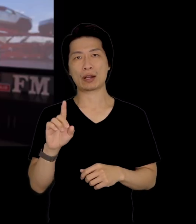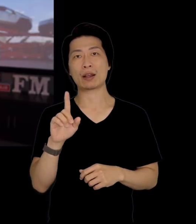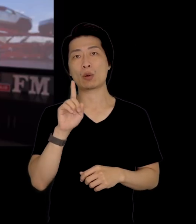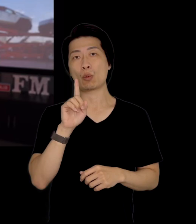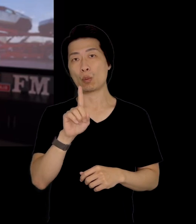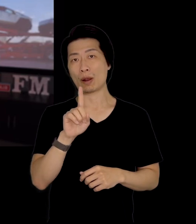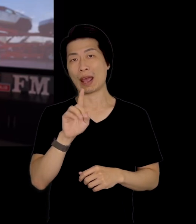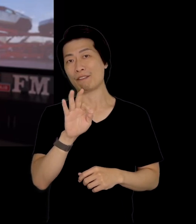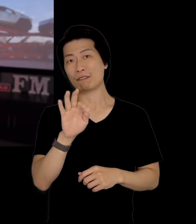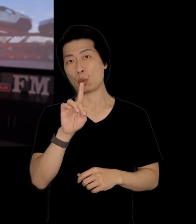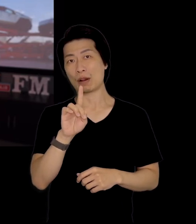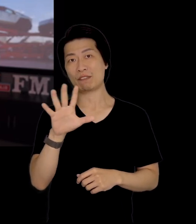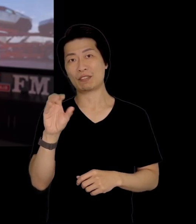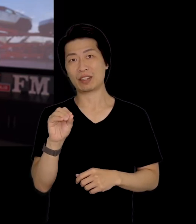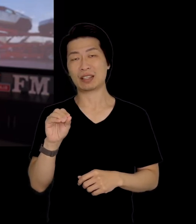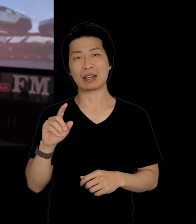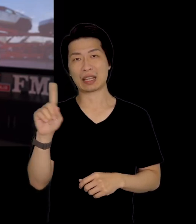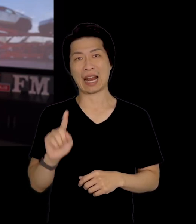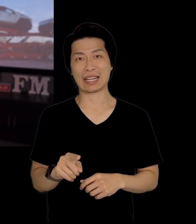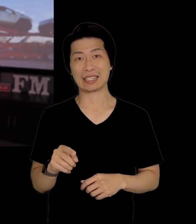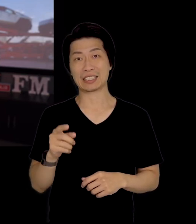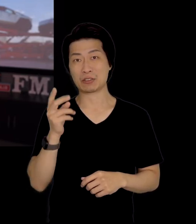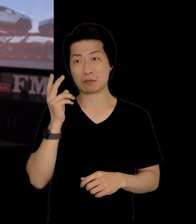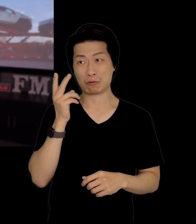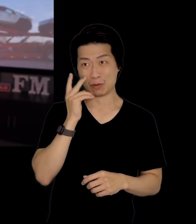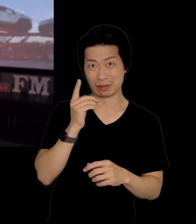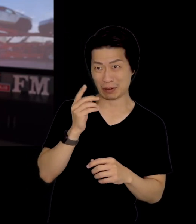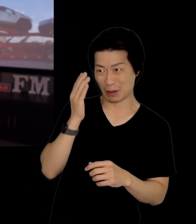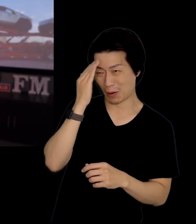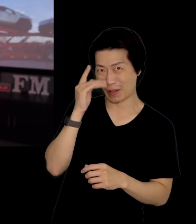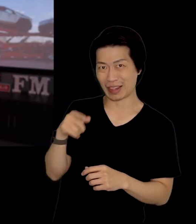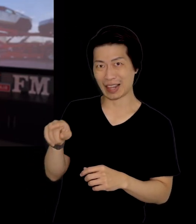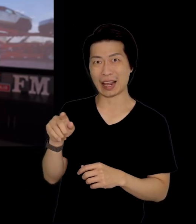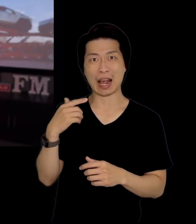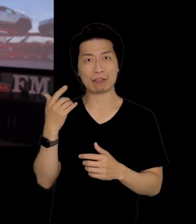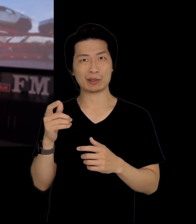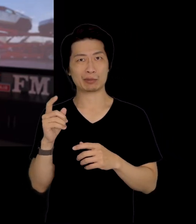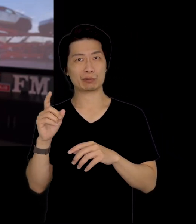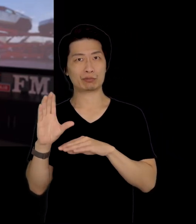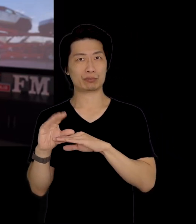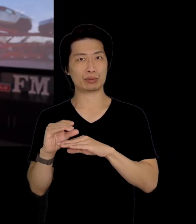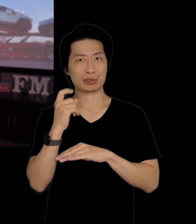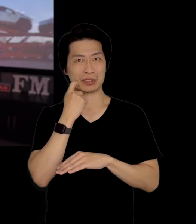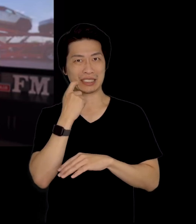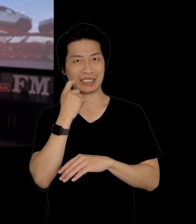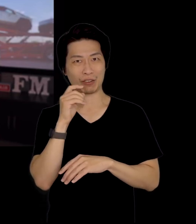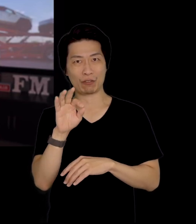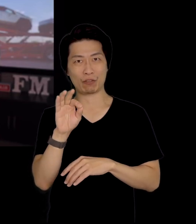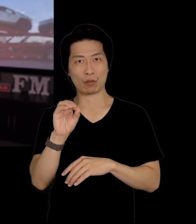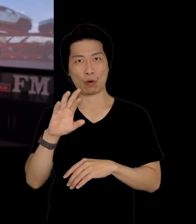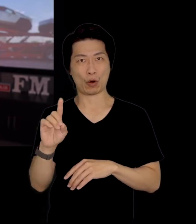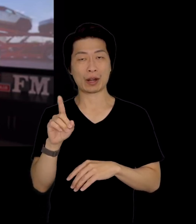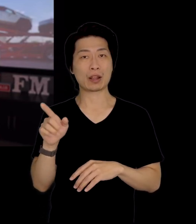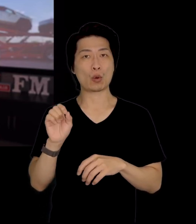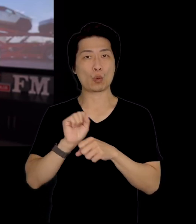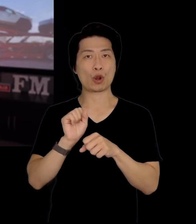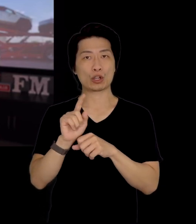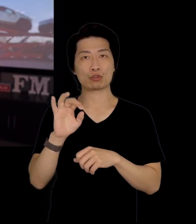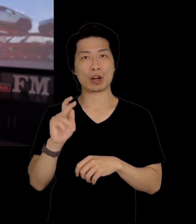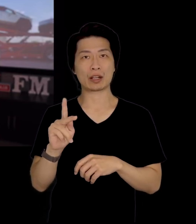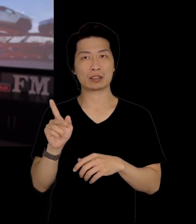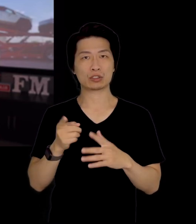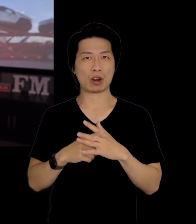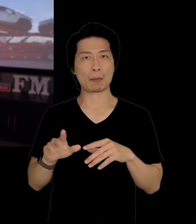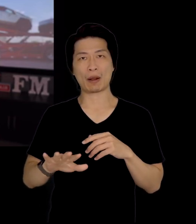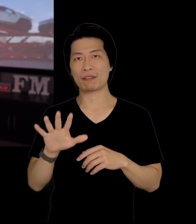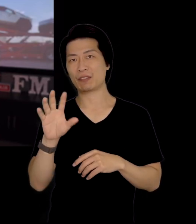If you're familiar with the truck market, the EV truck market, F-150 Lightning just had a lot of price decreases, and their work truck